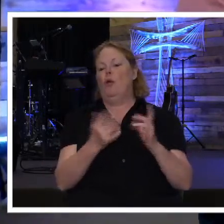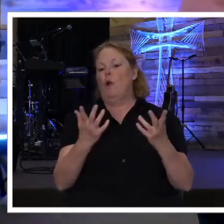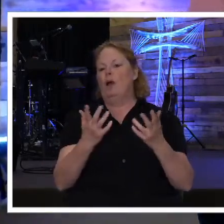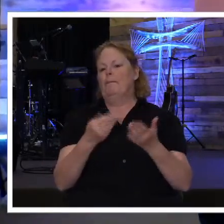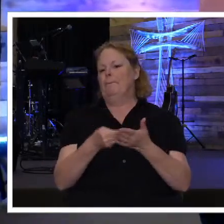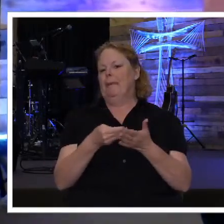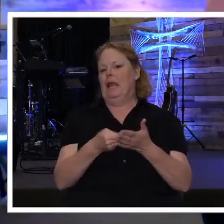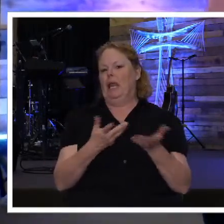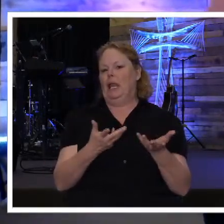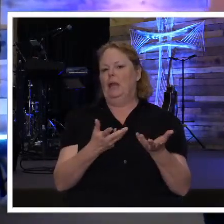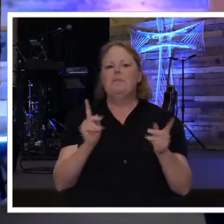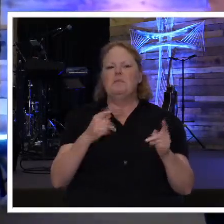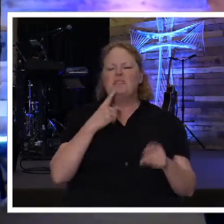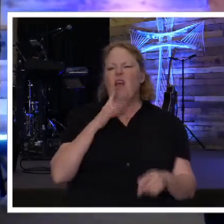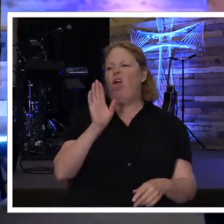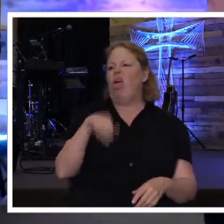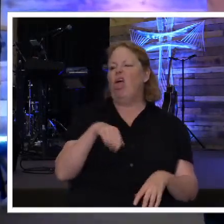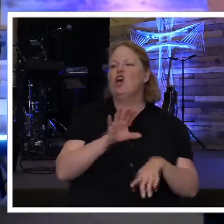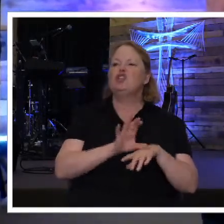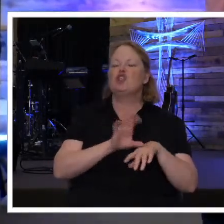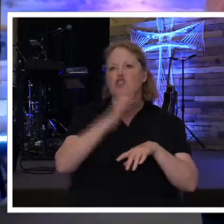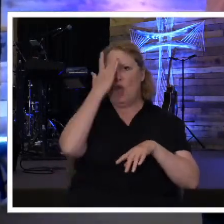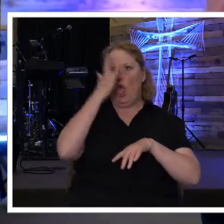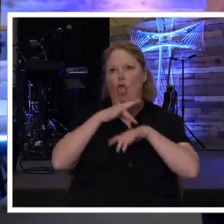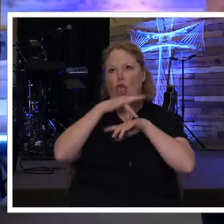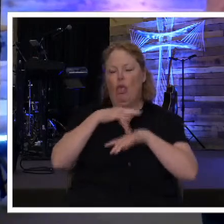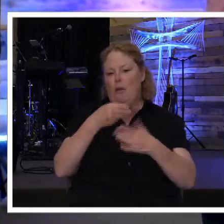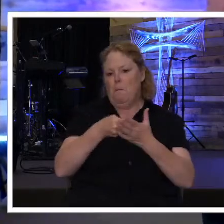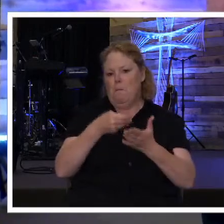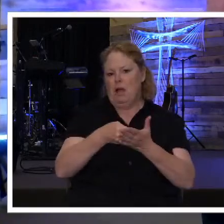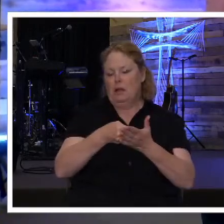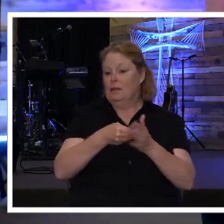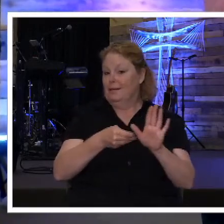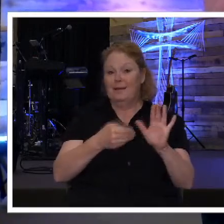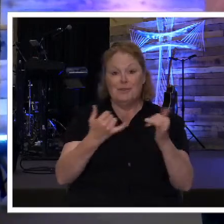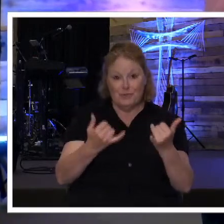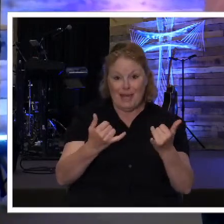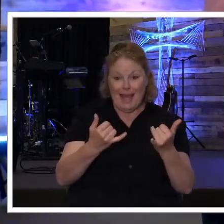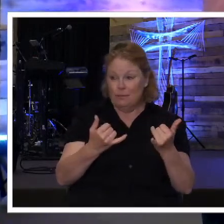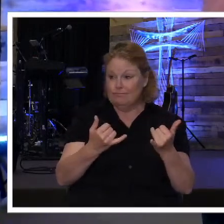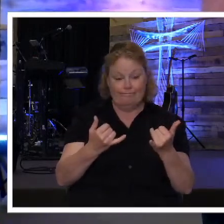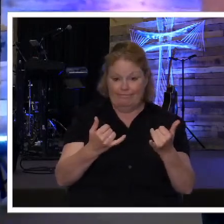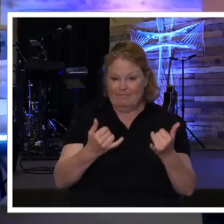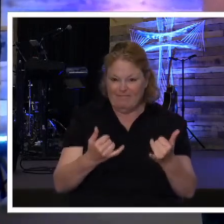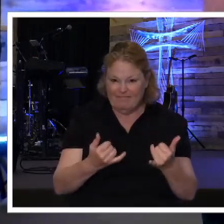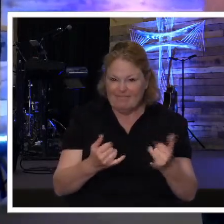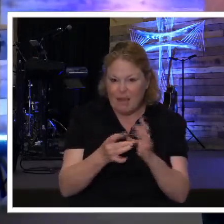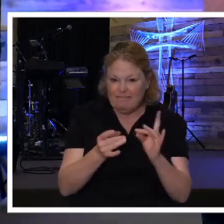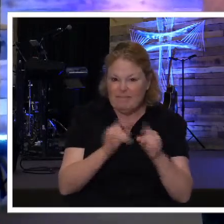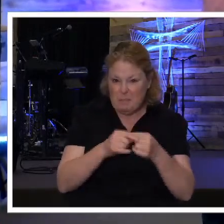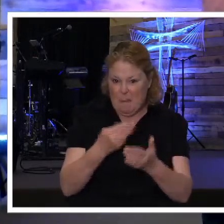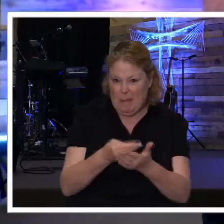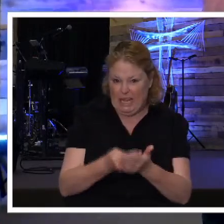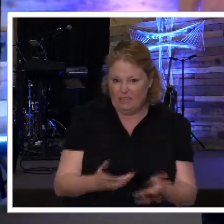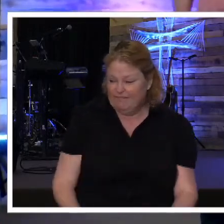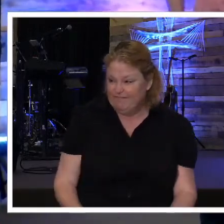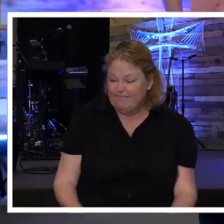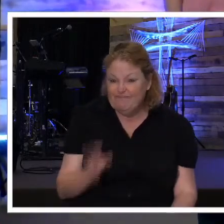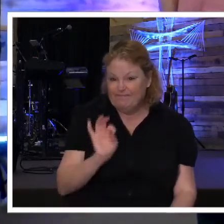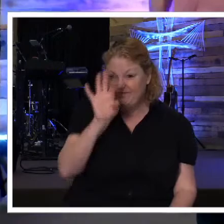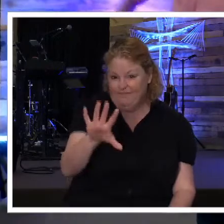that from people say, you know, church only talks about money? Today I'm going to talk about money. I just thought I would throw that out